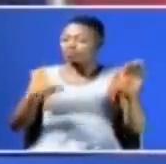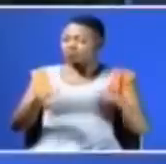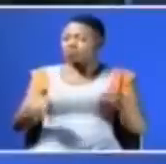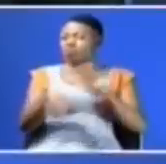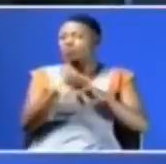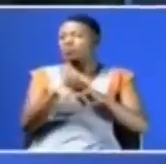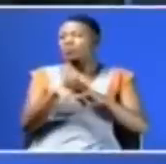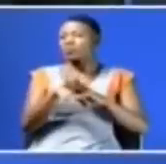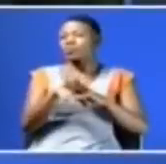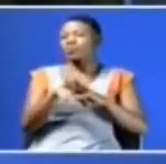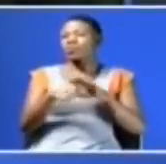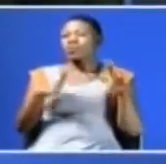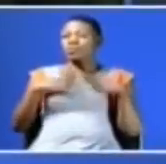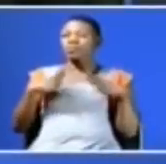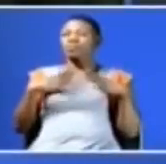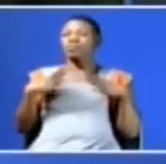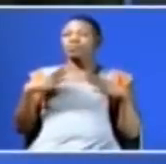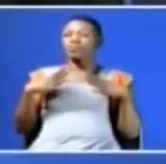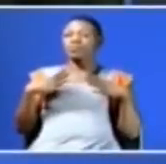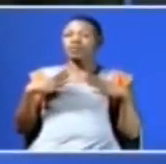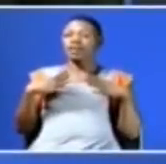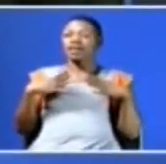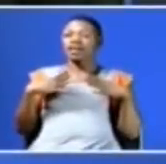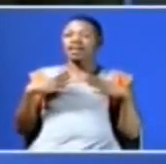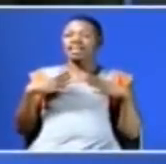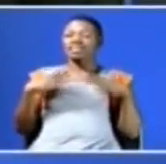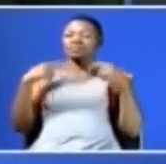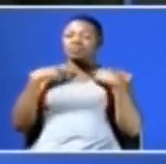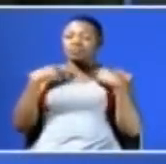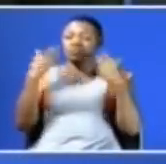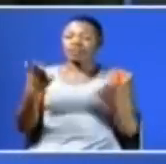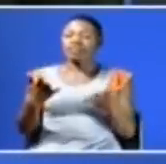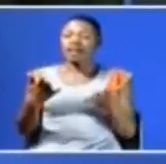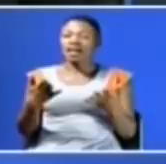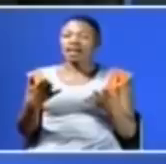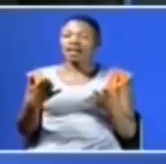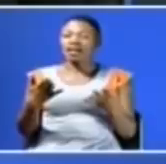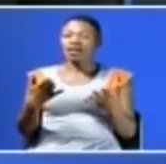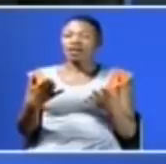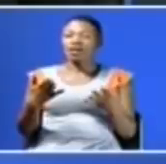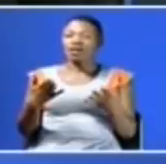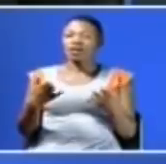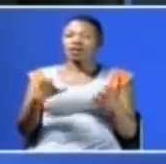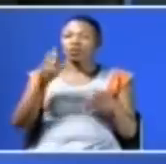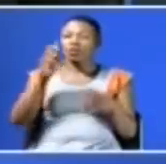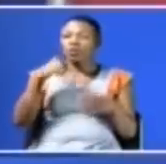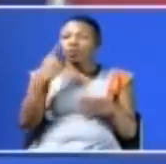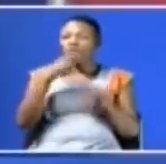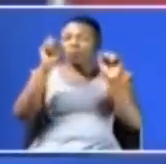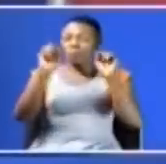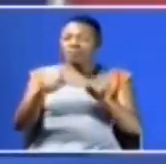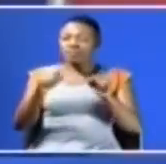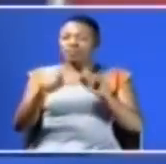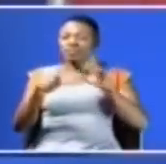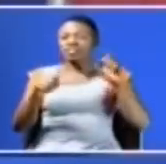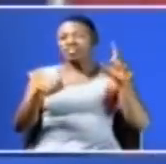And so people are really walking a tightrope in government, especially senior officers who have to deal with, you know, with the executive